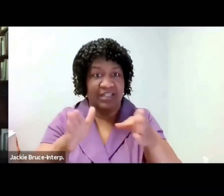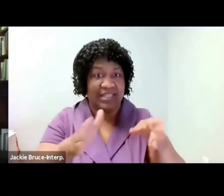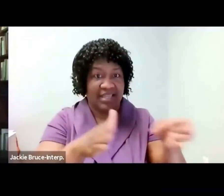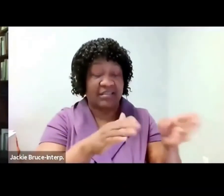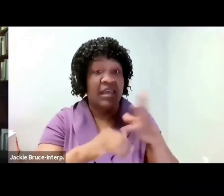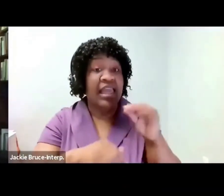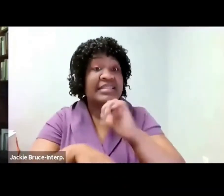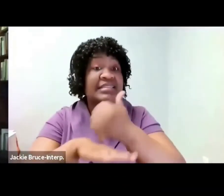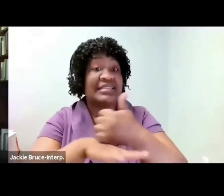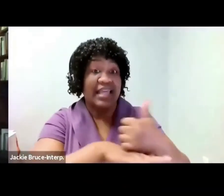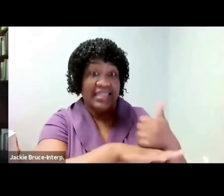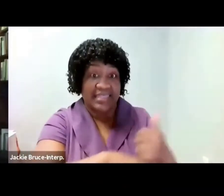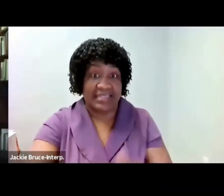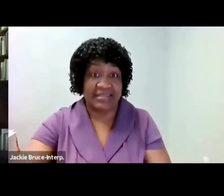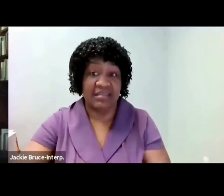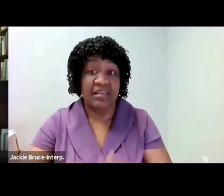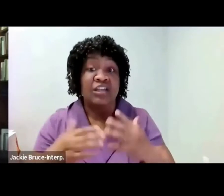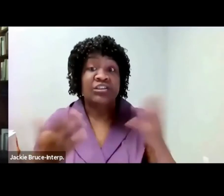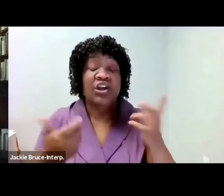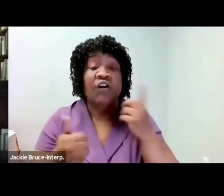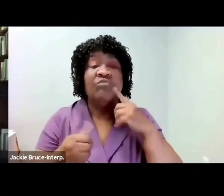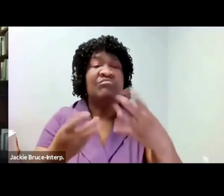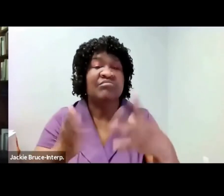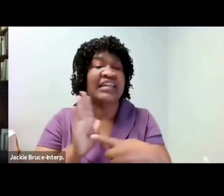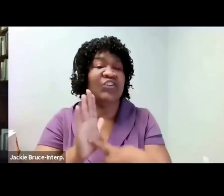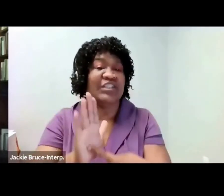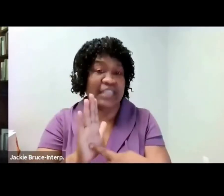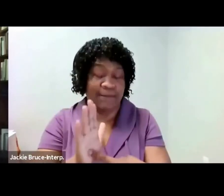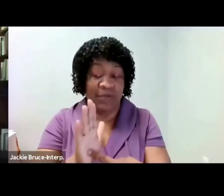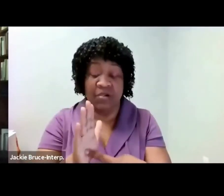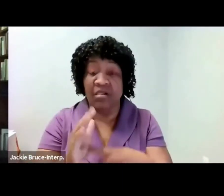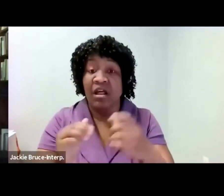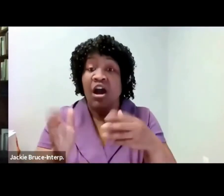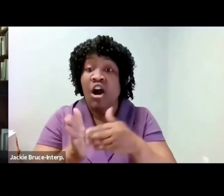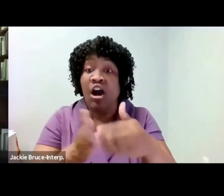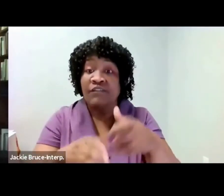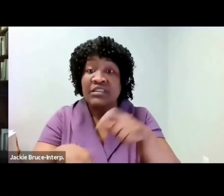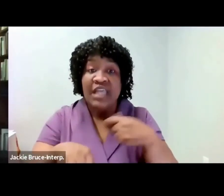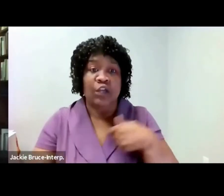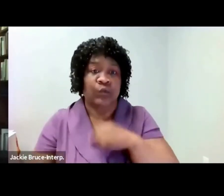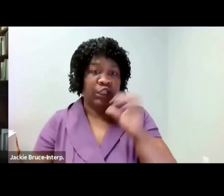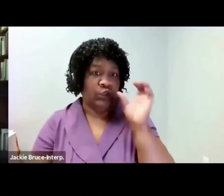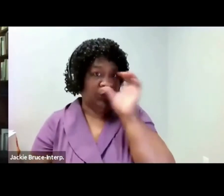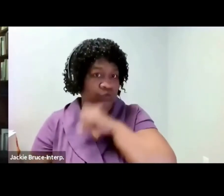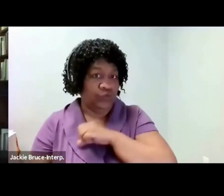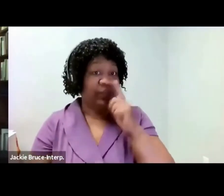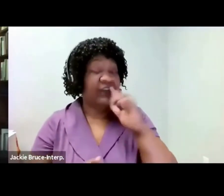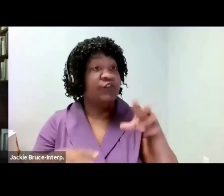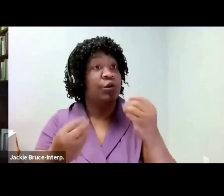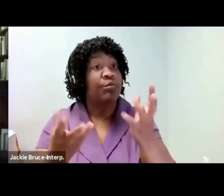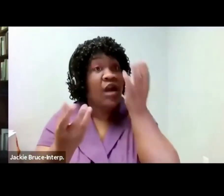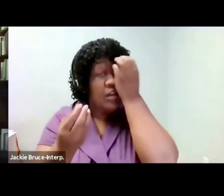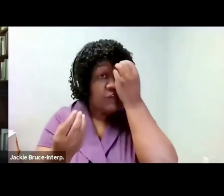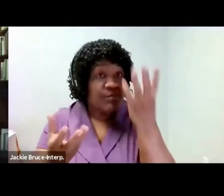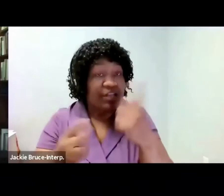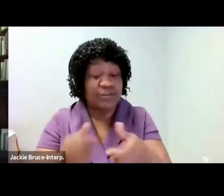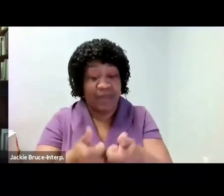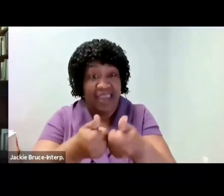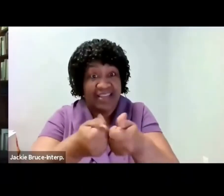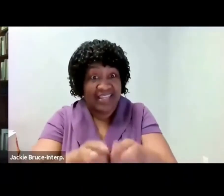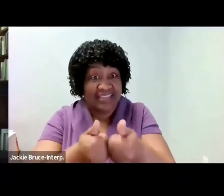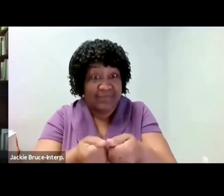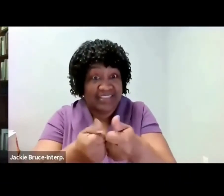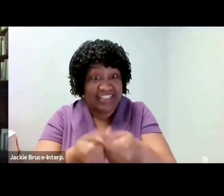and settings. So, for example, it's often assumed that if you provide information by text